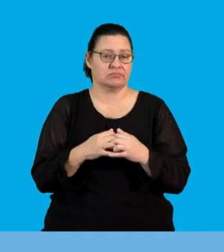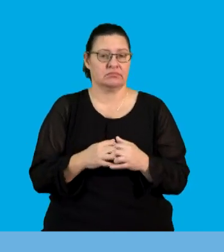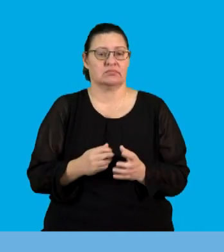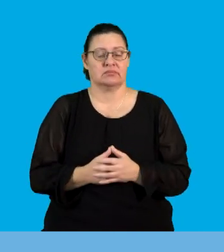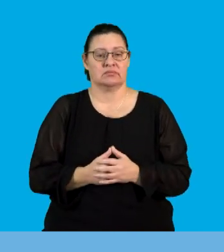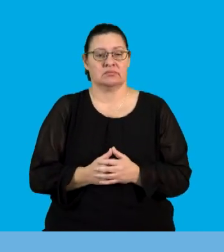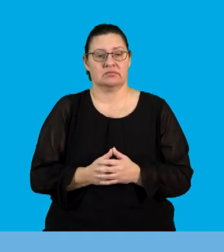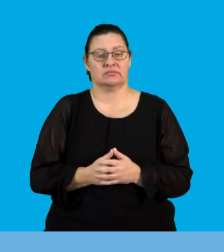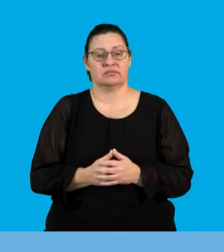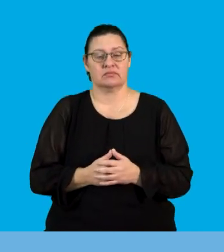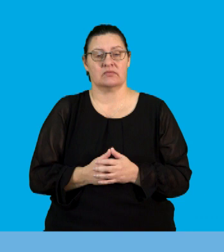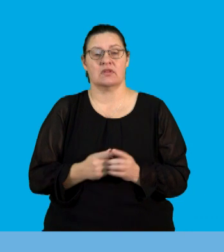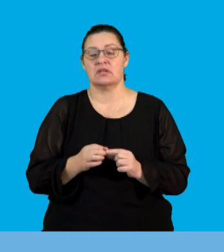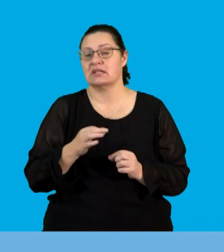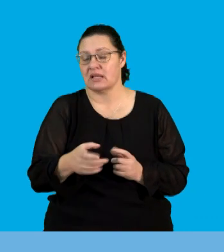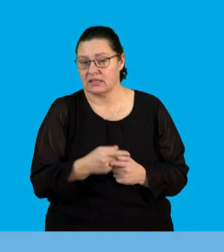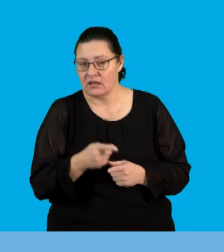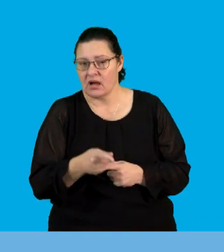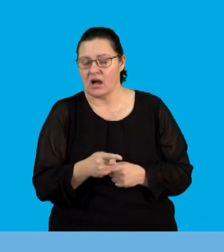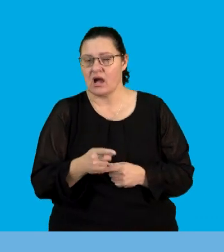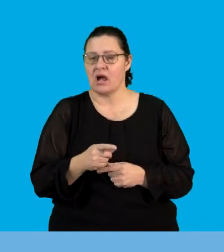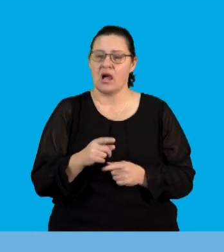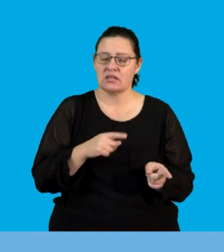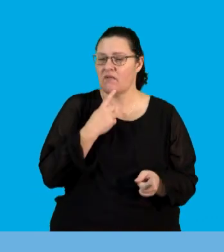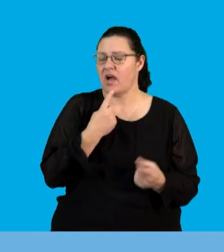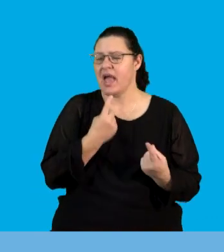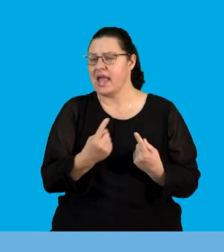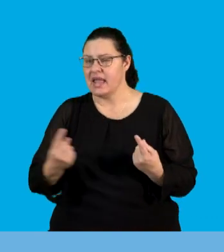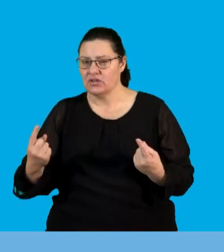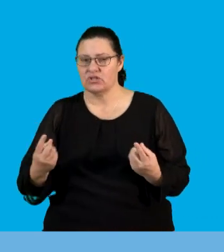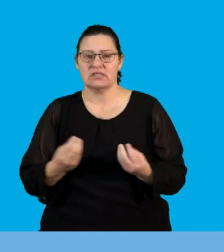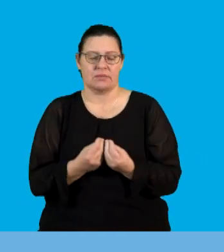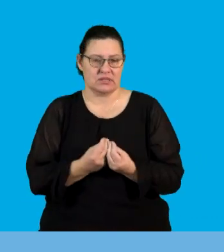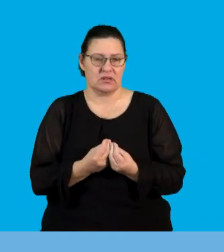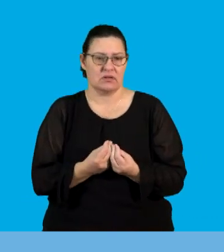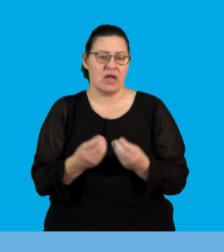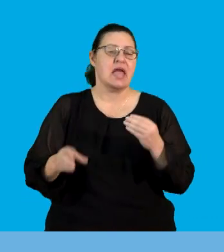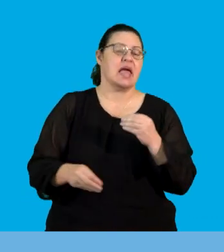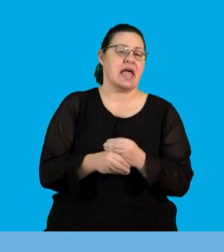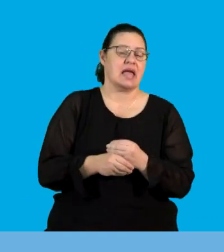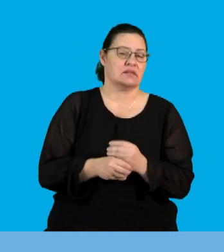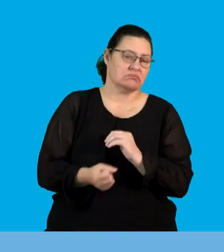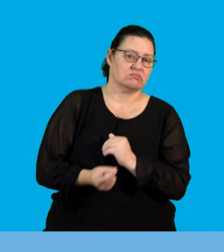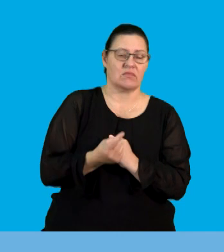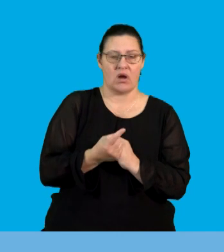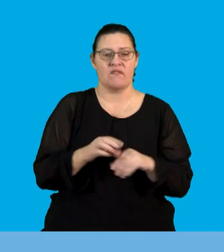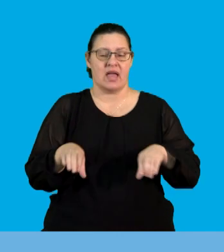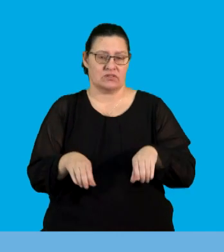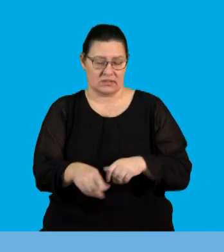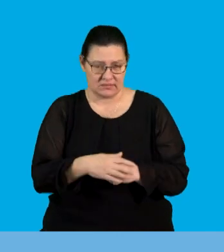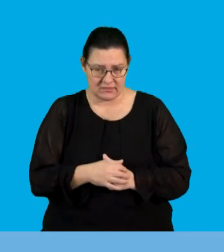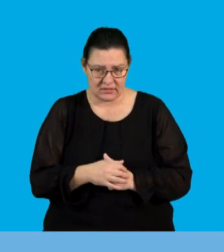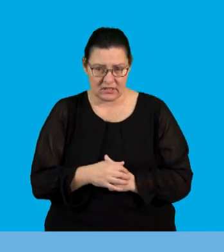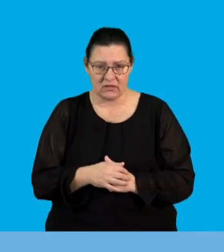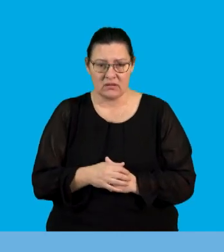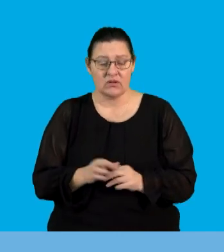be determined by the strength of the acid or the base, or by how much of each of the substances were added initially at the beginning of the